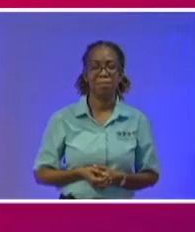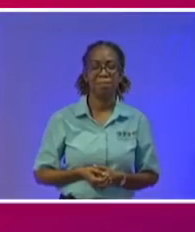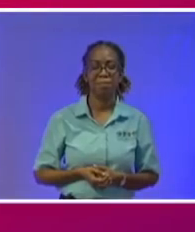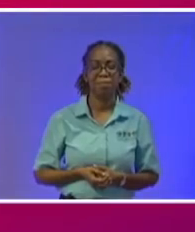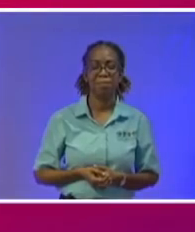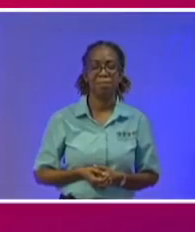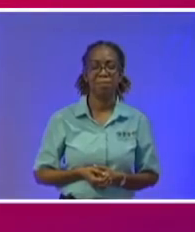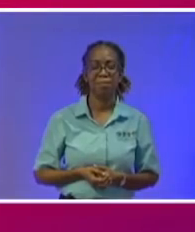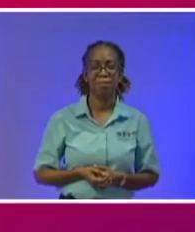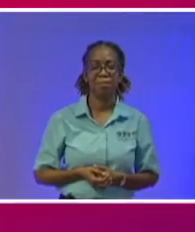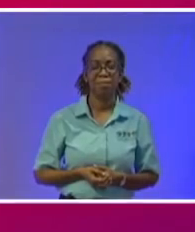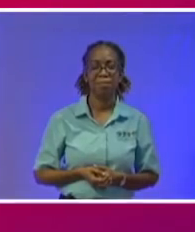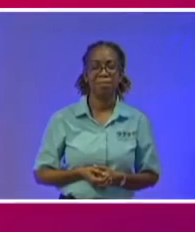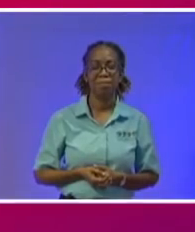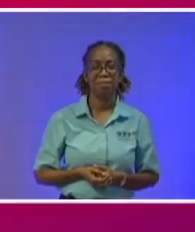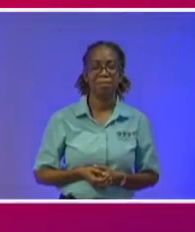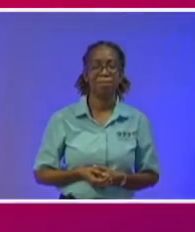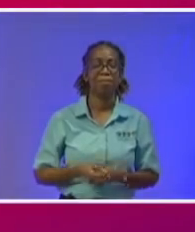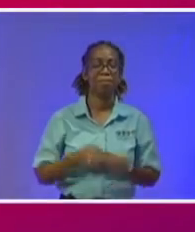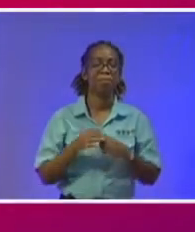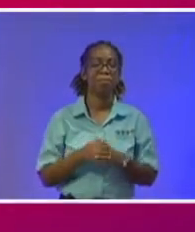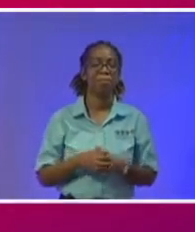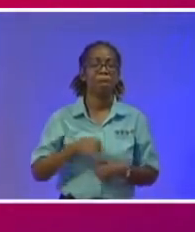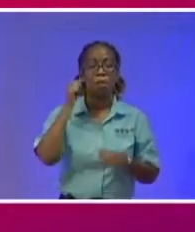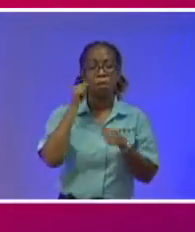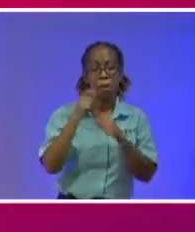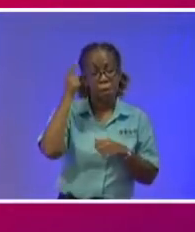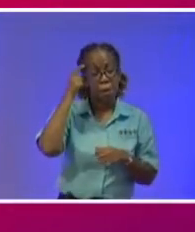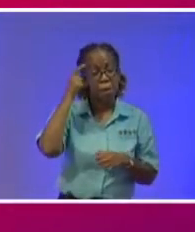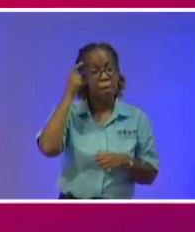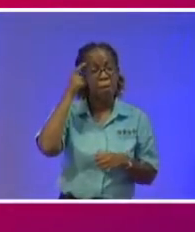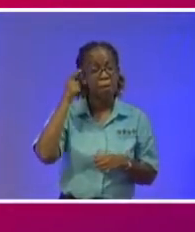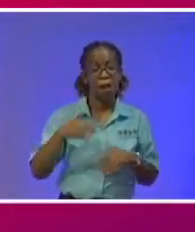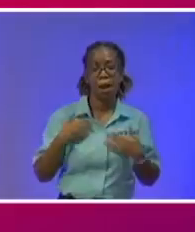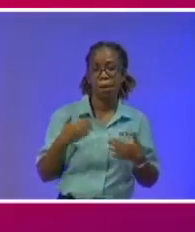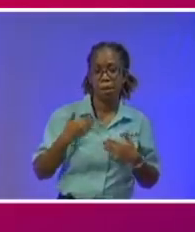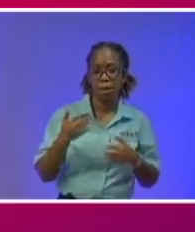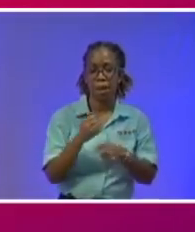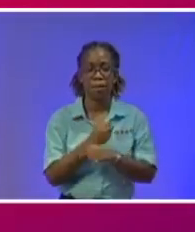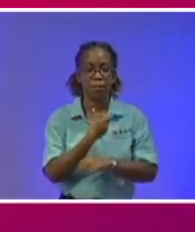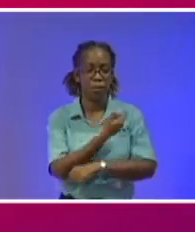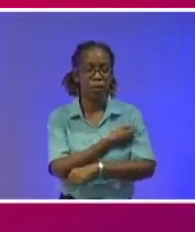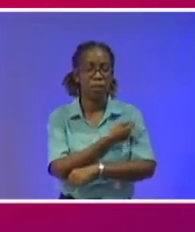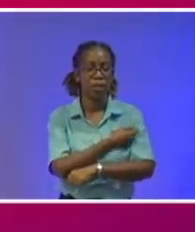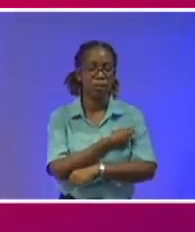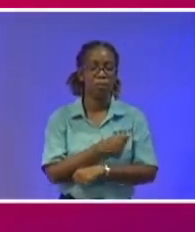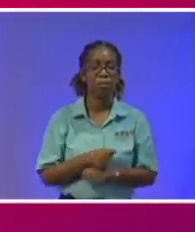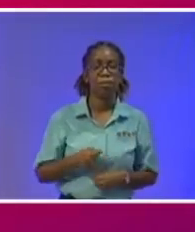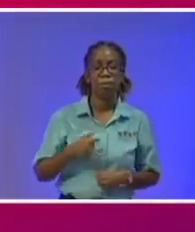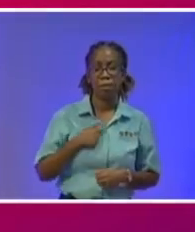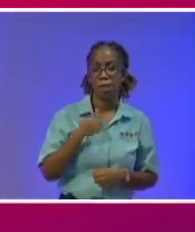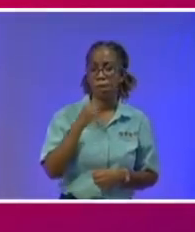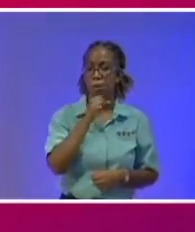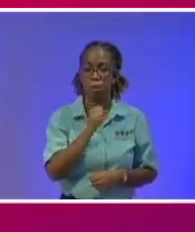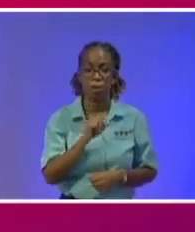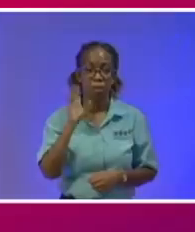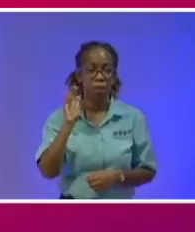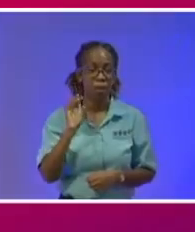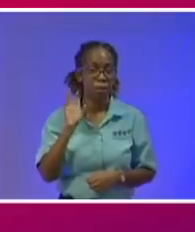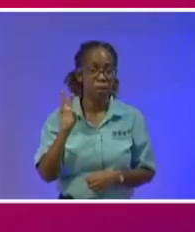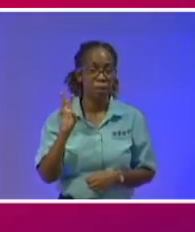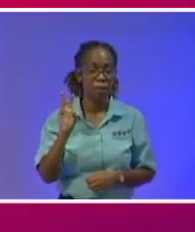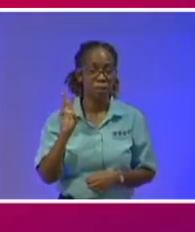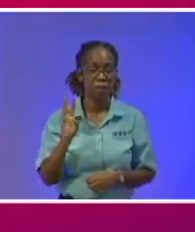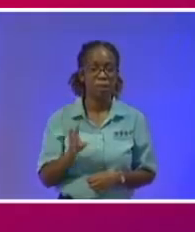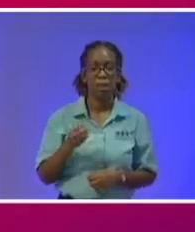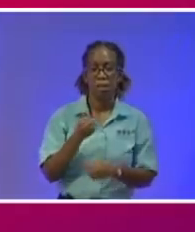And I took the COVID vaccine. Very grateful to be having it. I am 76 and I love being outside, interacting